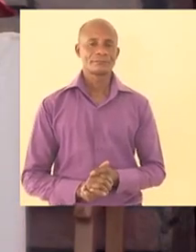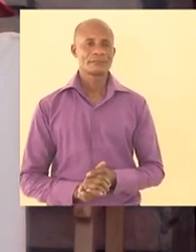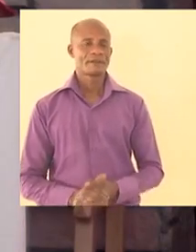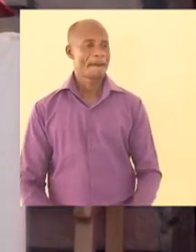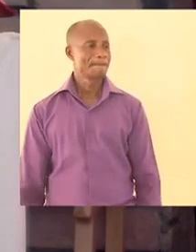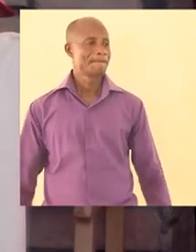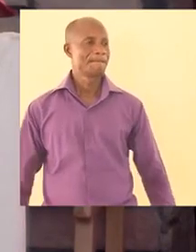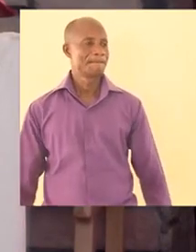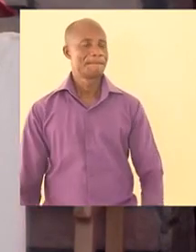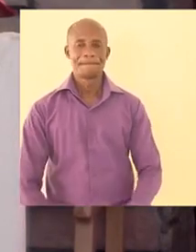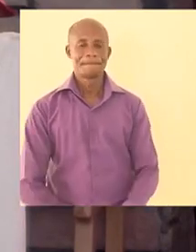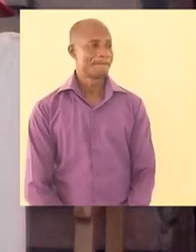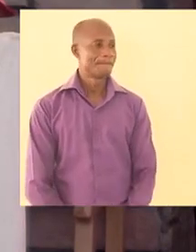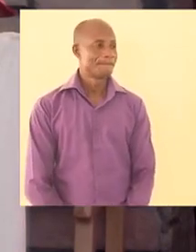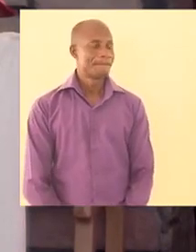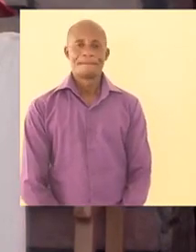Yes, Chitabel.